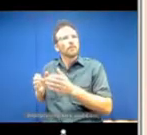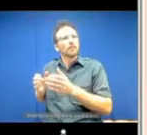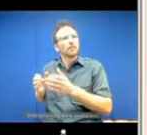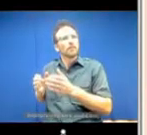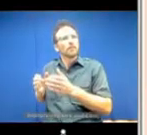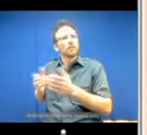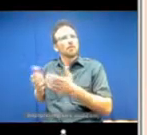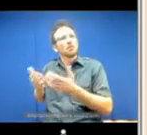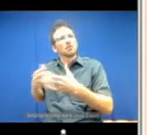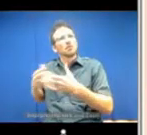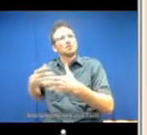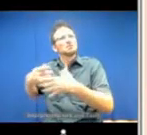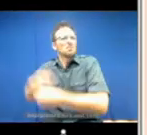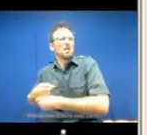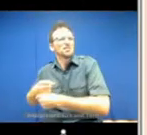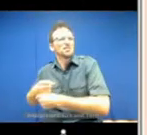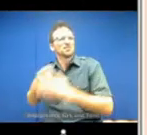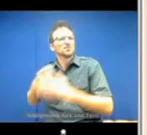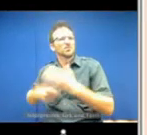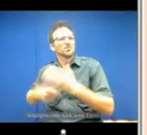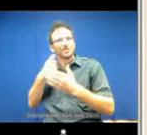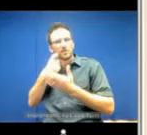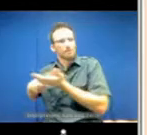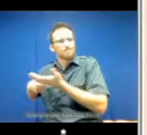was just said, so that can be interpreted.